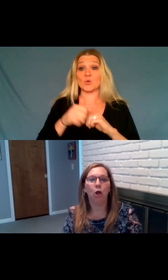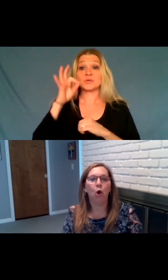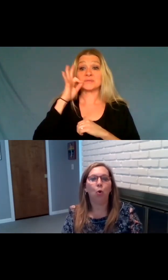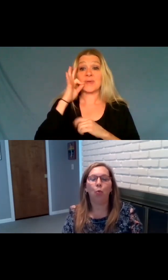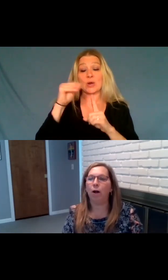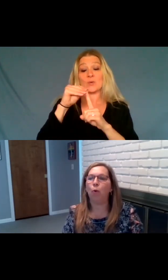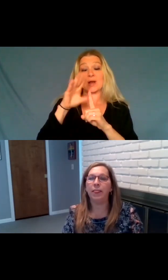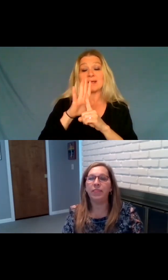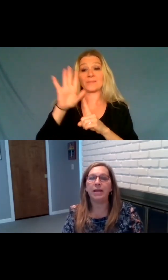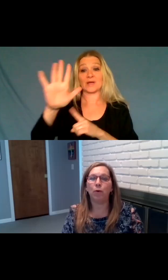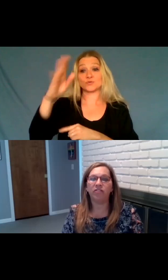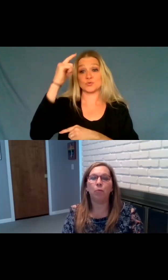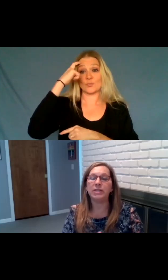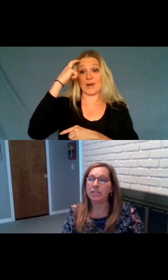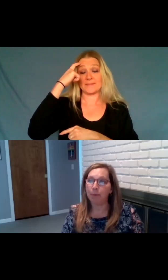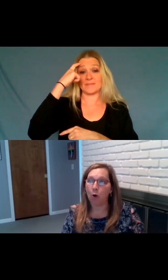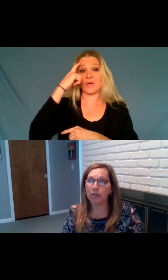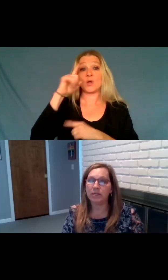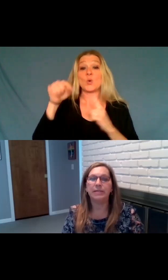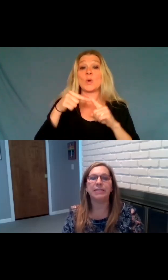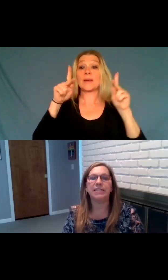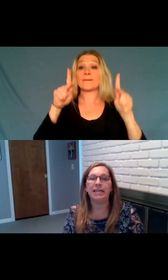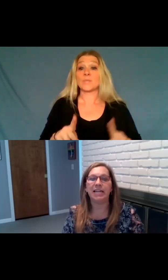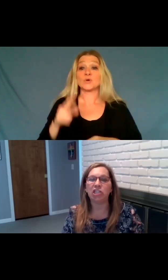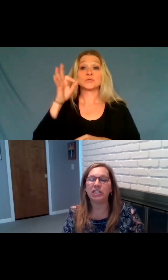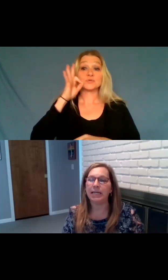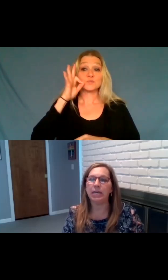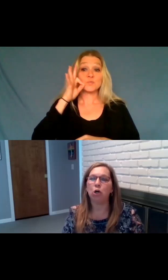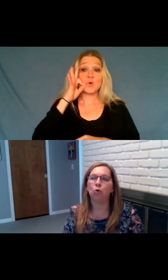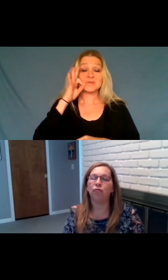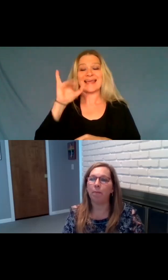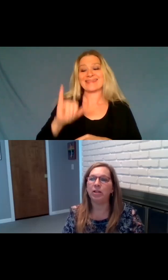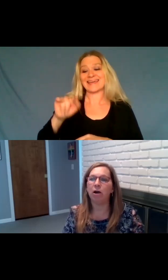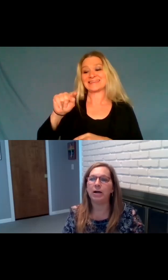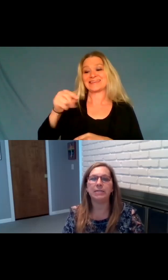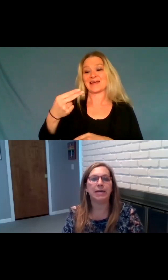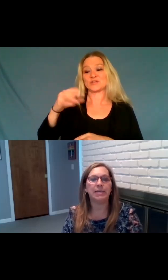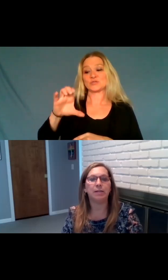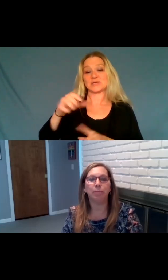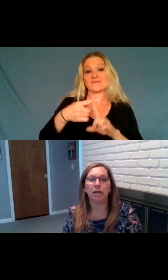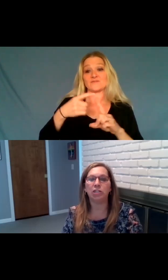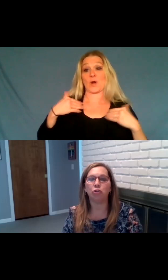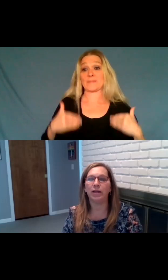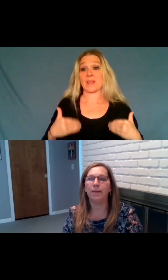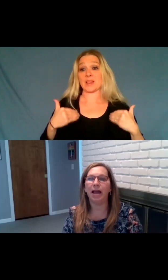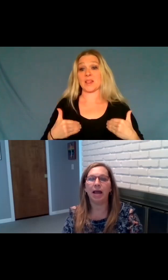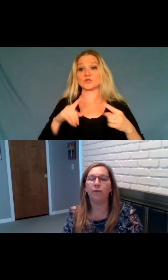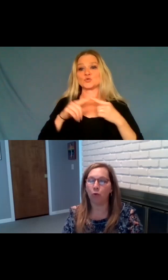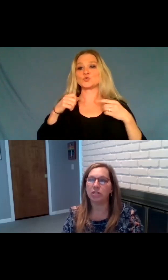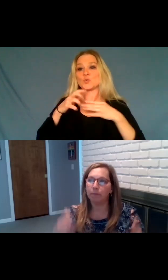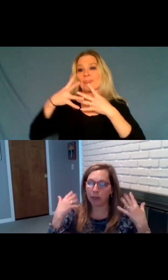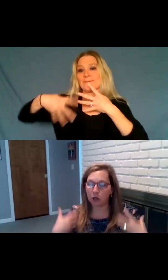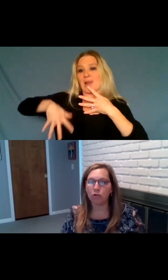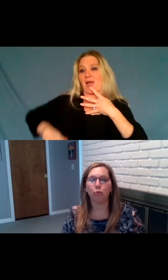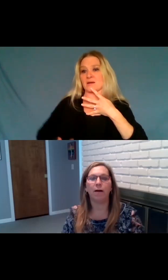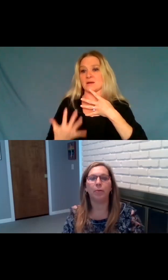brain? Well, when someone smokes, the THC goes from the lungs into the bloodstream, and of